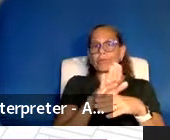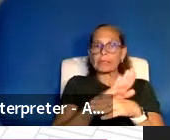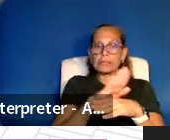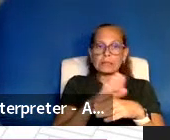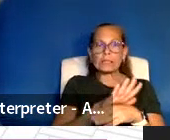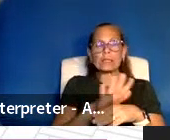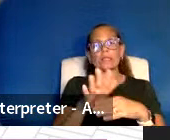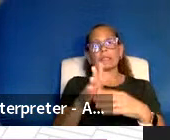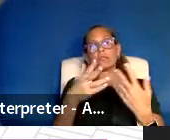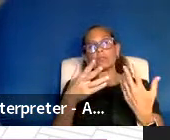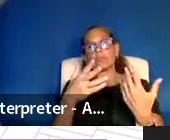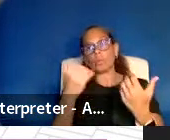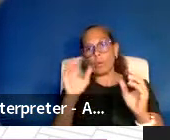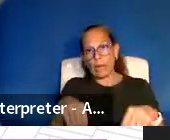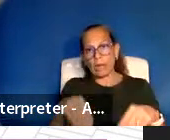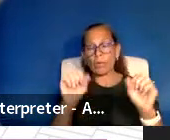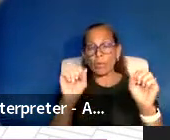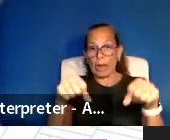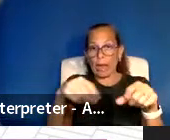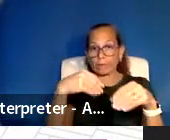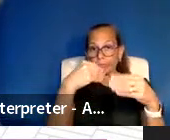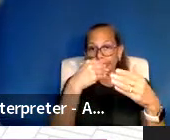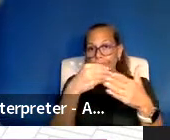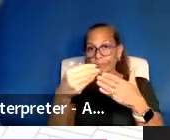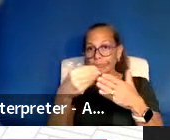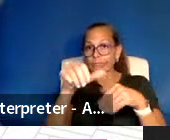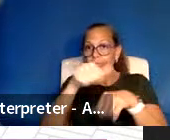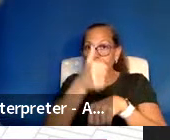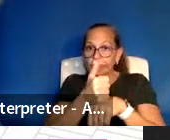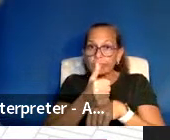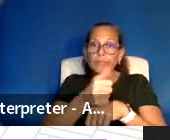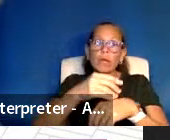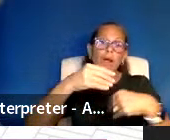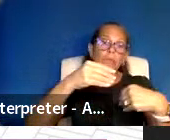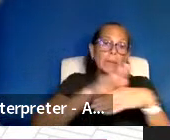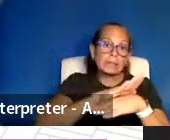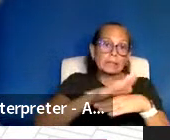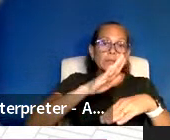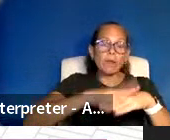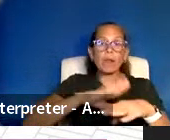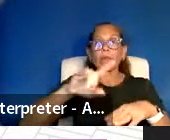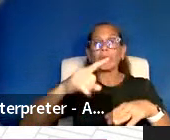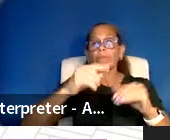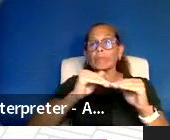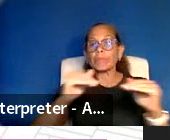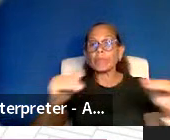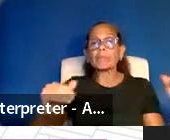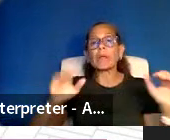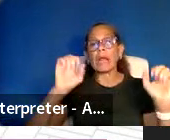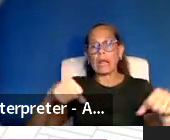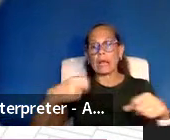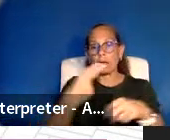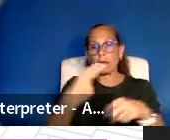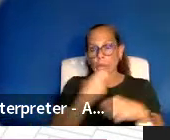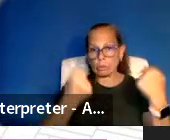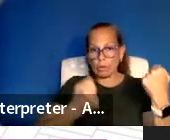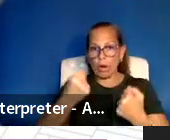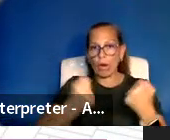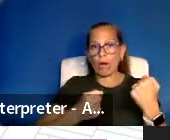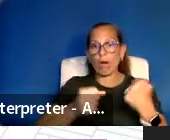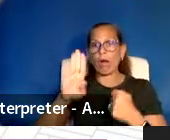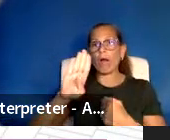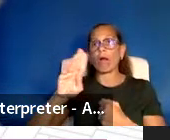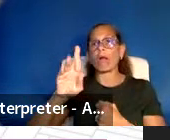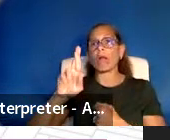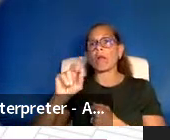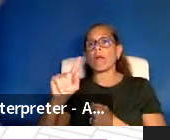up shop on the ground floor along this corridor. And the existing zoning allows for automotive uses along Bronxville Avenue and